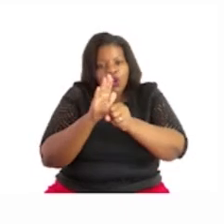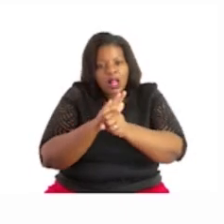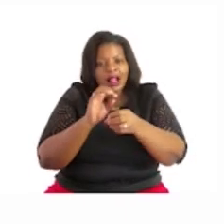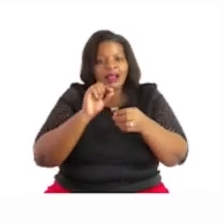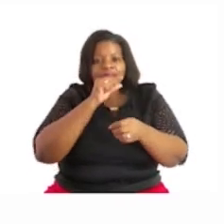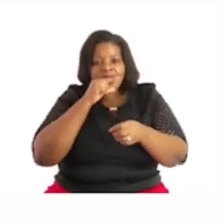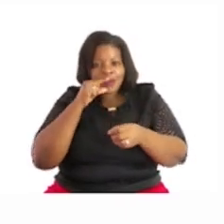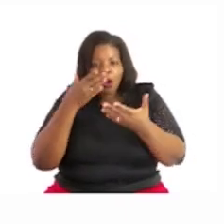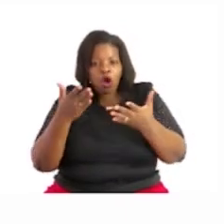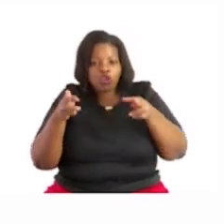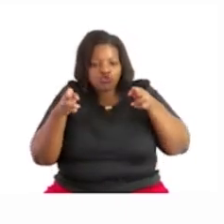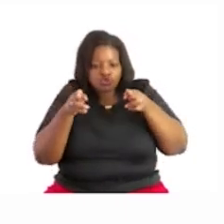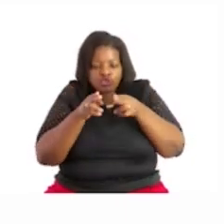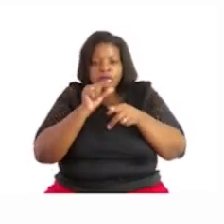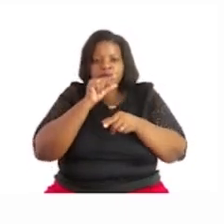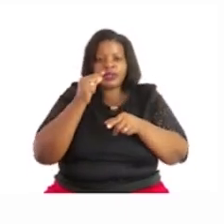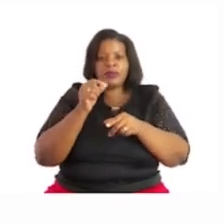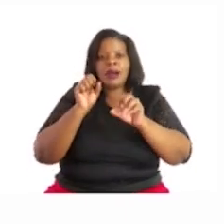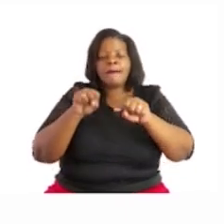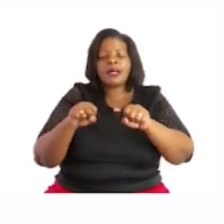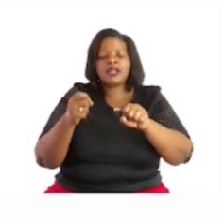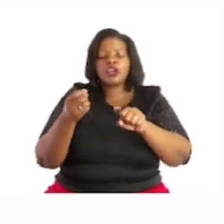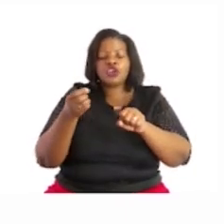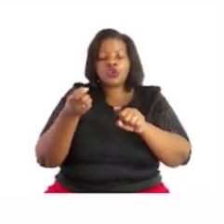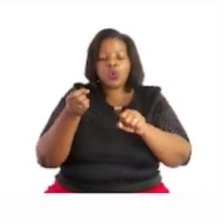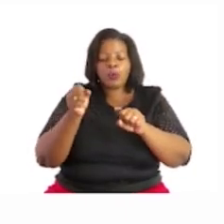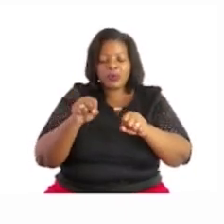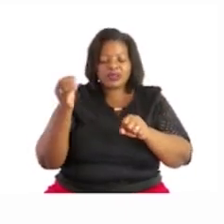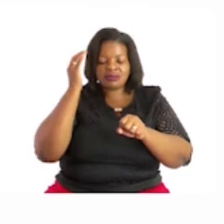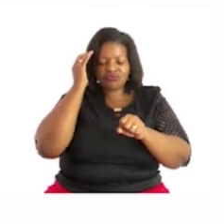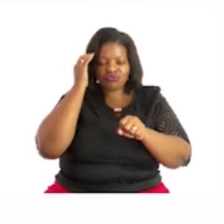way, but make sure it is exactly like that.